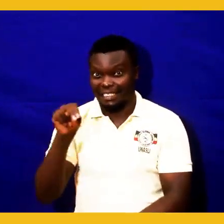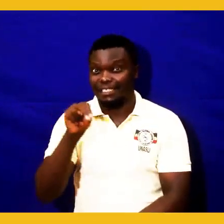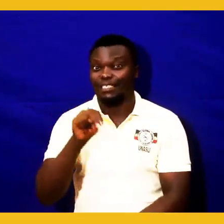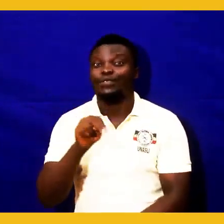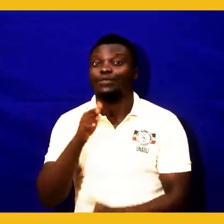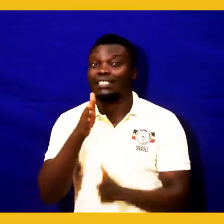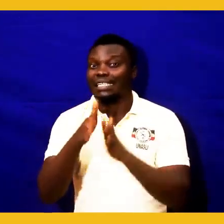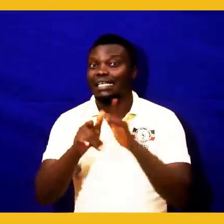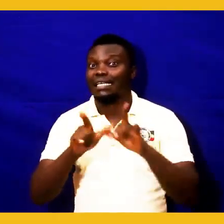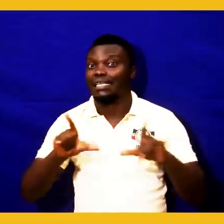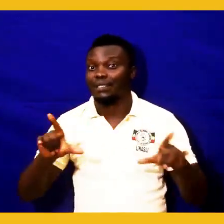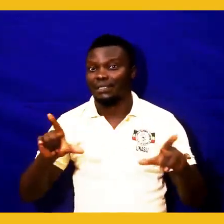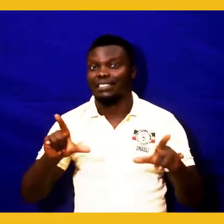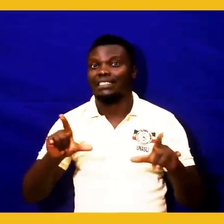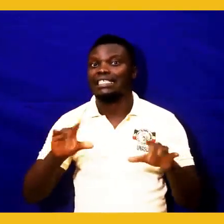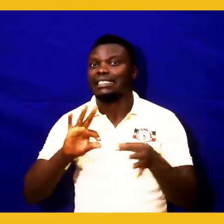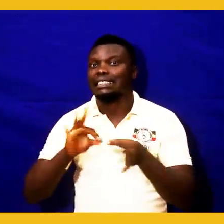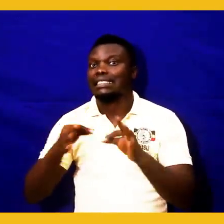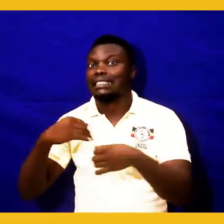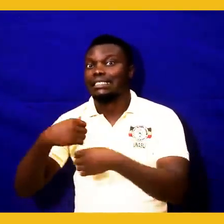do this lesson.